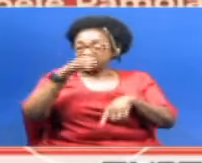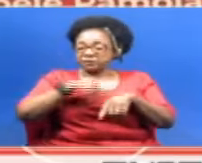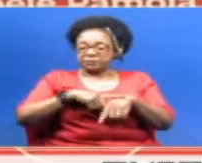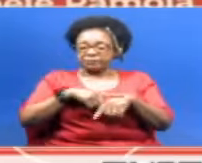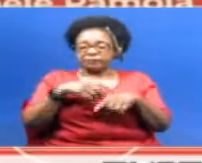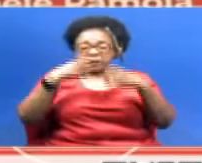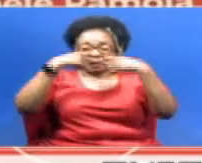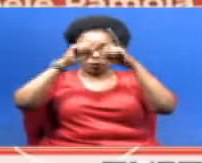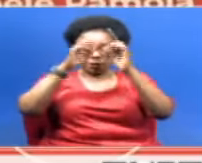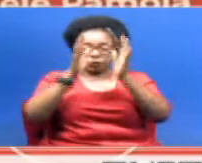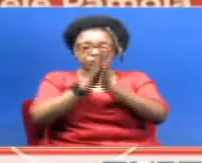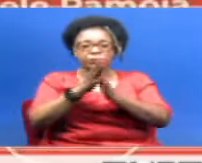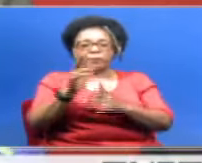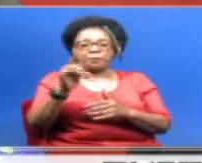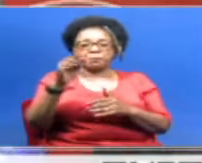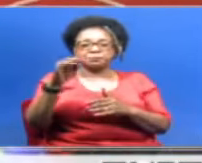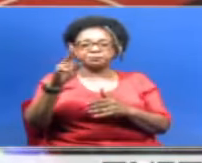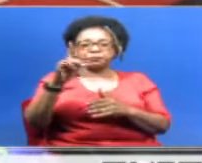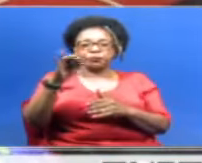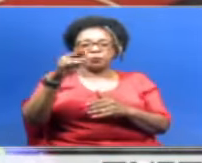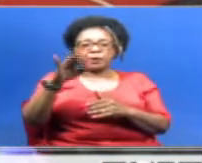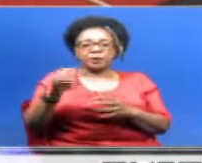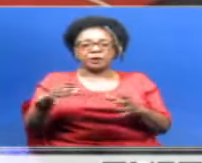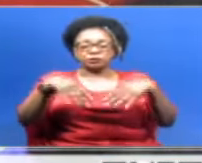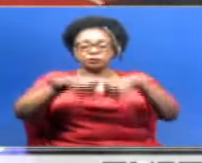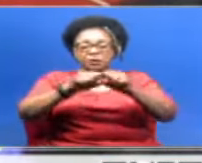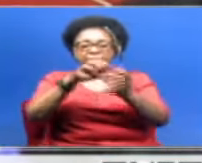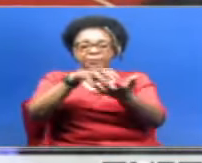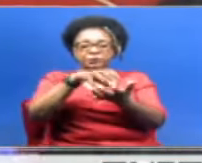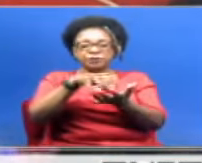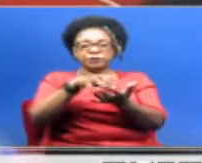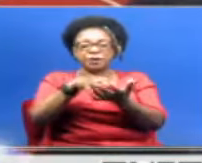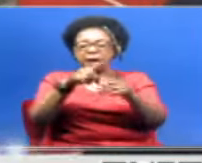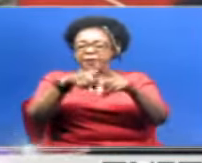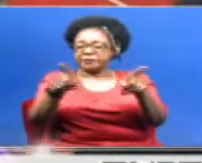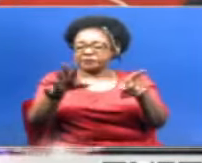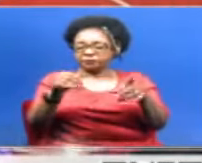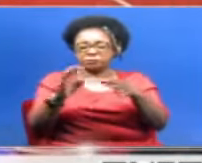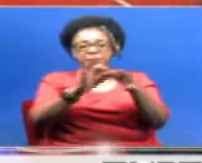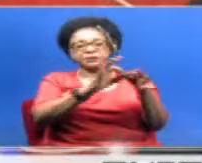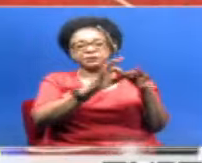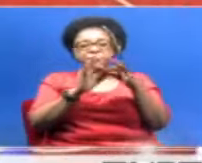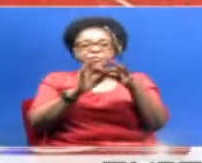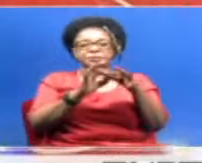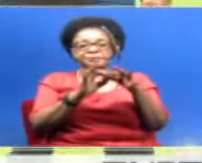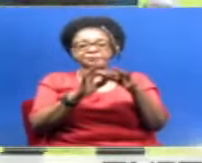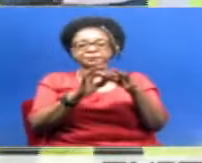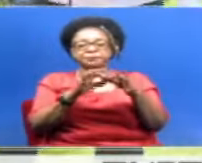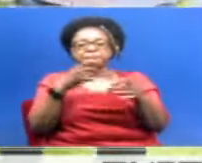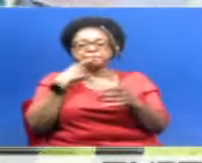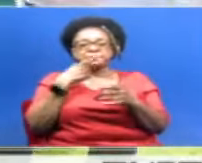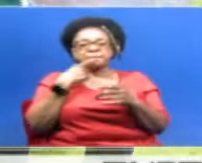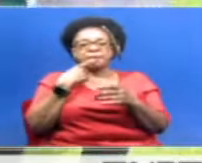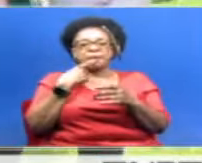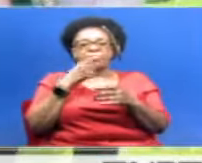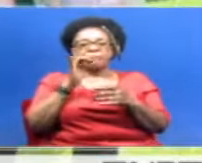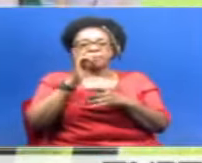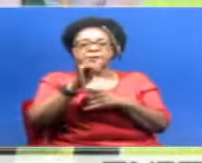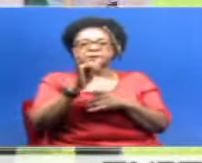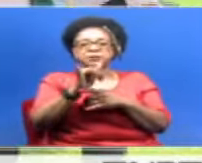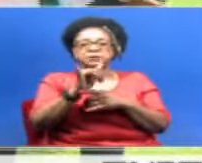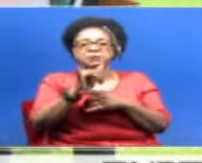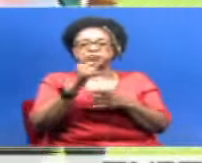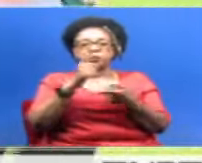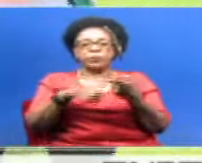the Kamwene Leadership Forum to publicly take a position different from that of Azimio, it is seen that the outfit is what Mount